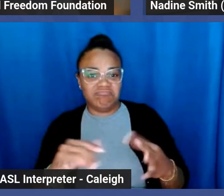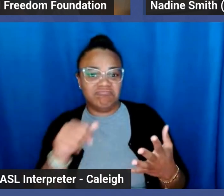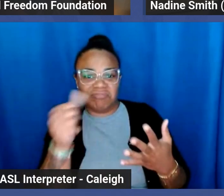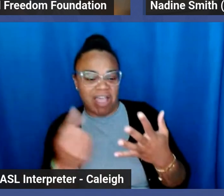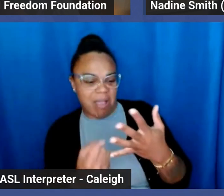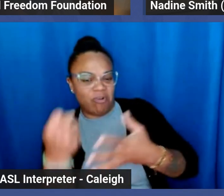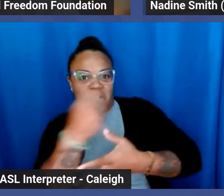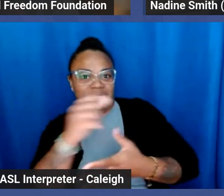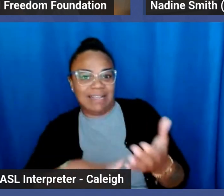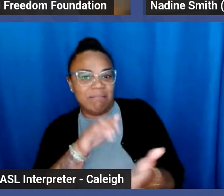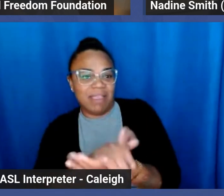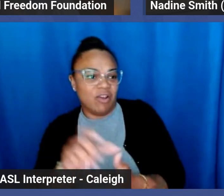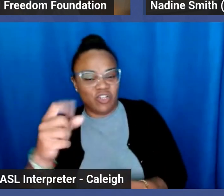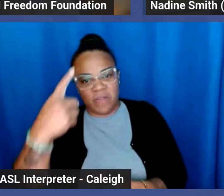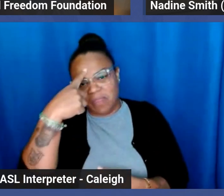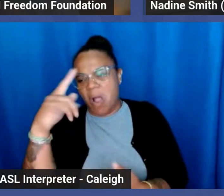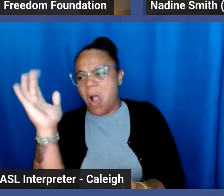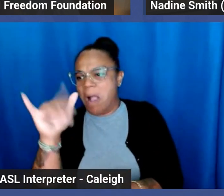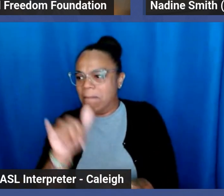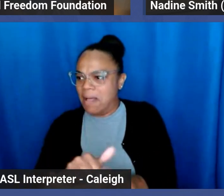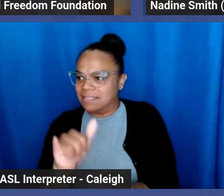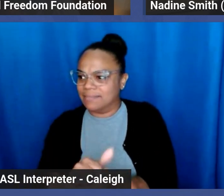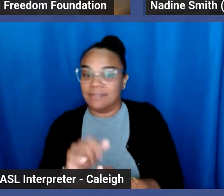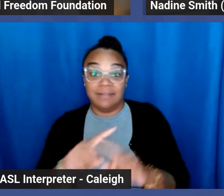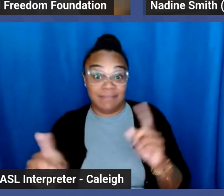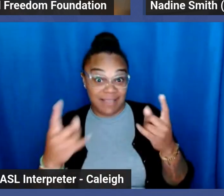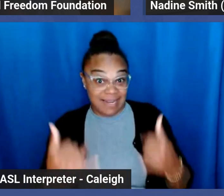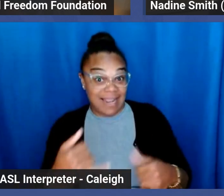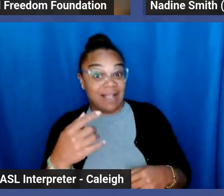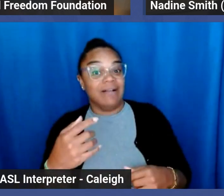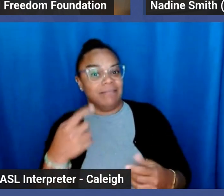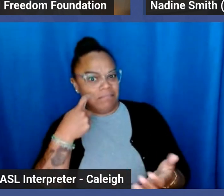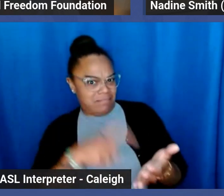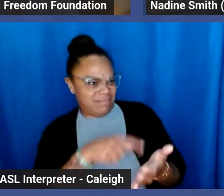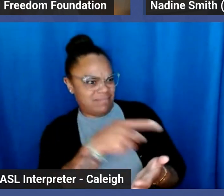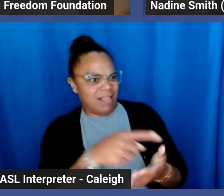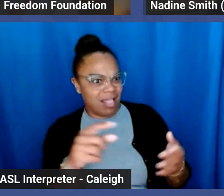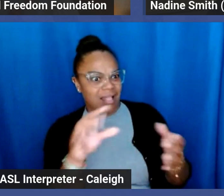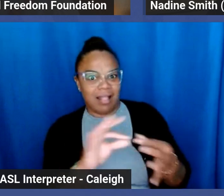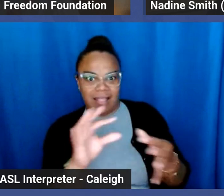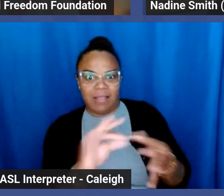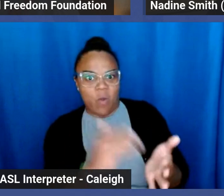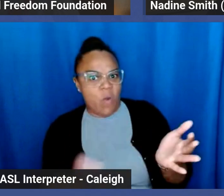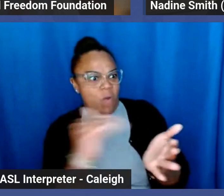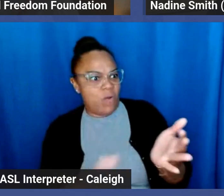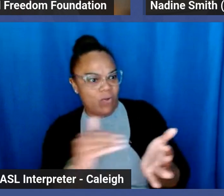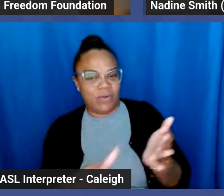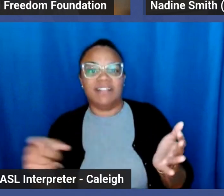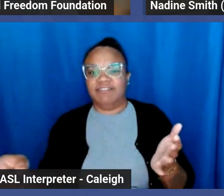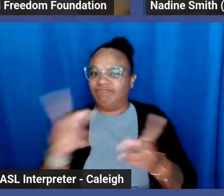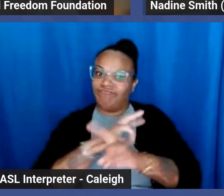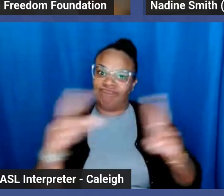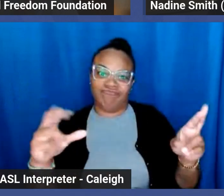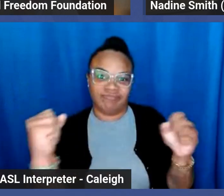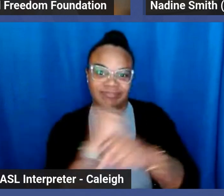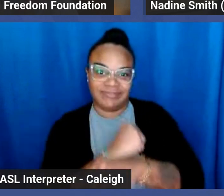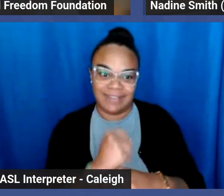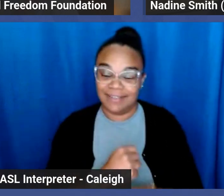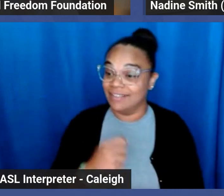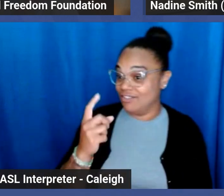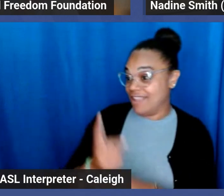believed that it was possible off the couch and into the fight. And the backlash Right, to their that wasn't on